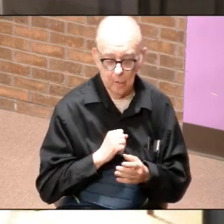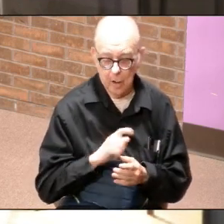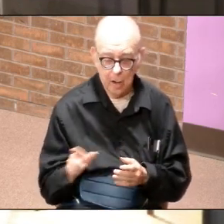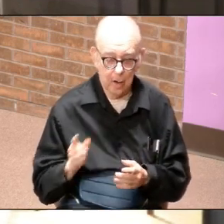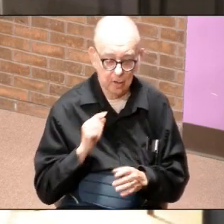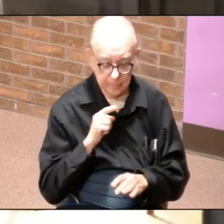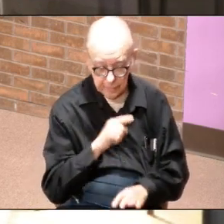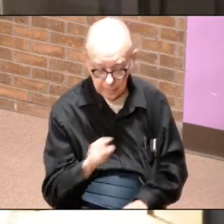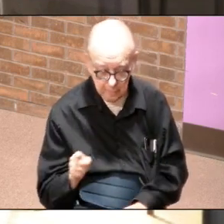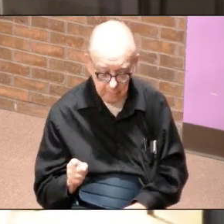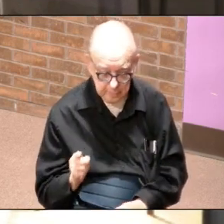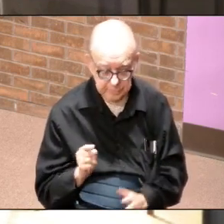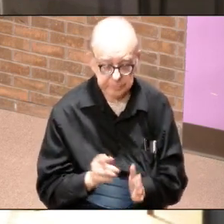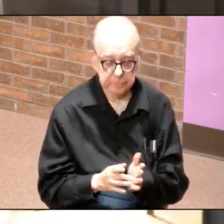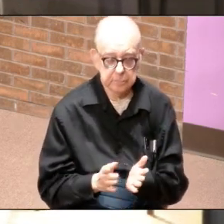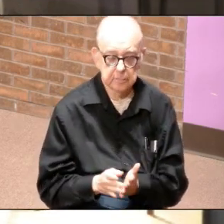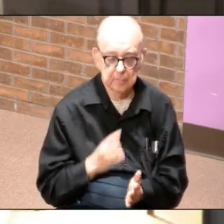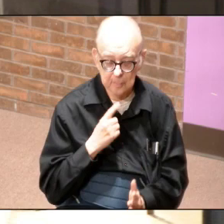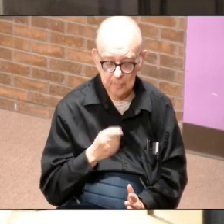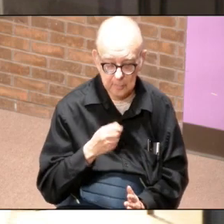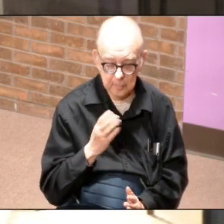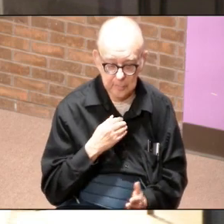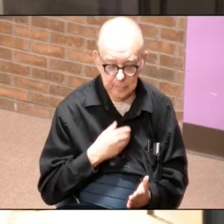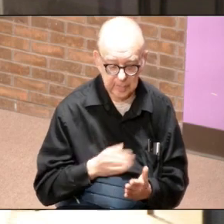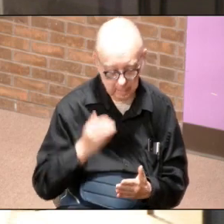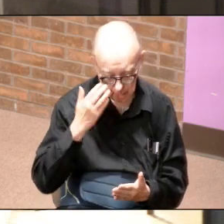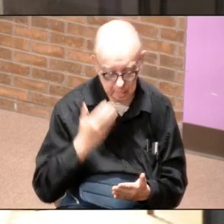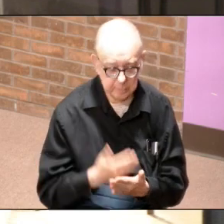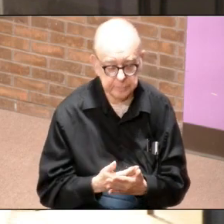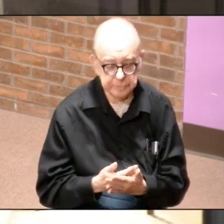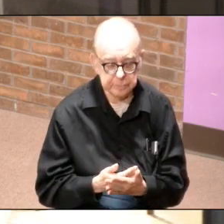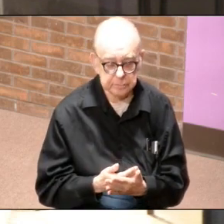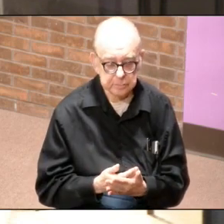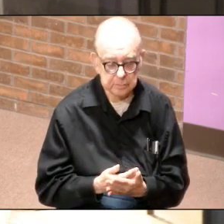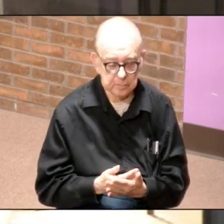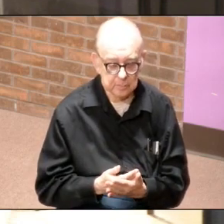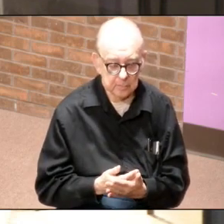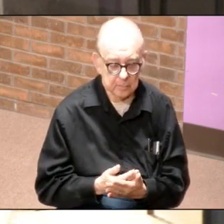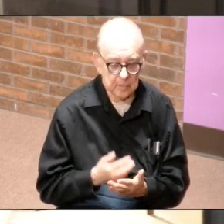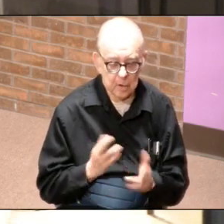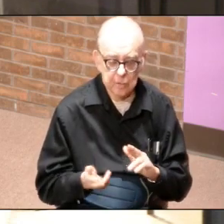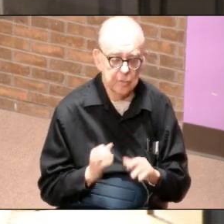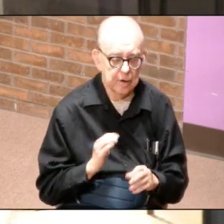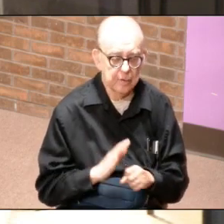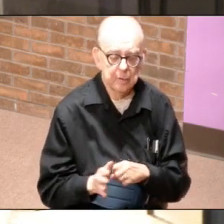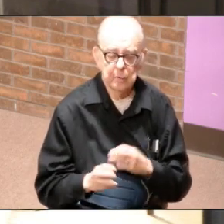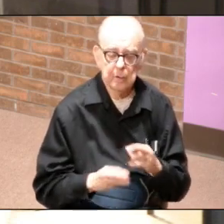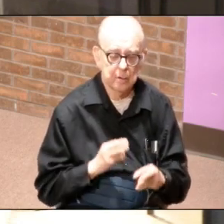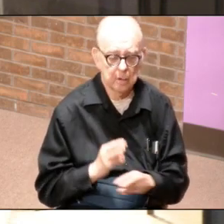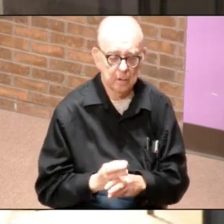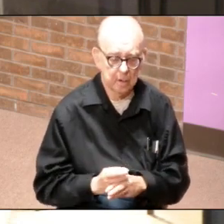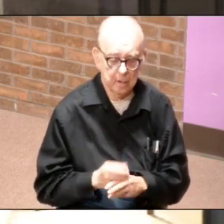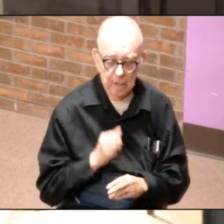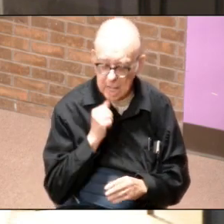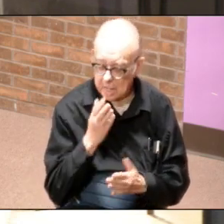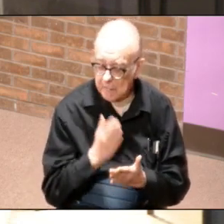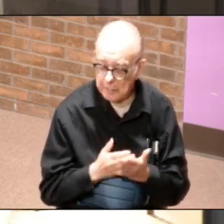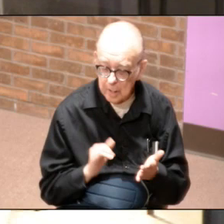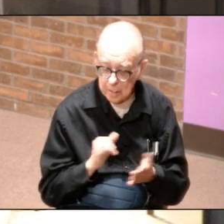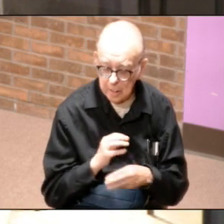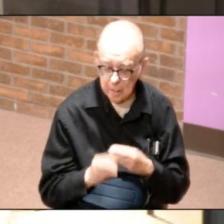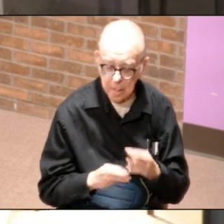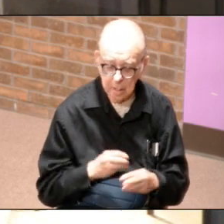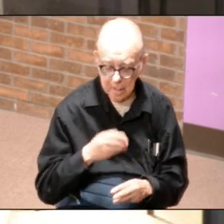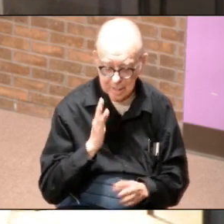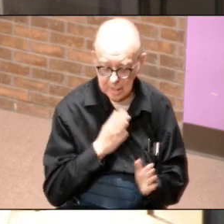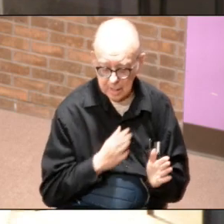of you. The Bible says that God sent his son to redeem the whole world, not just part of it.